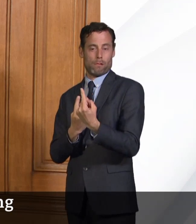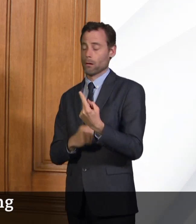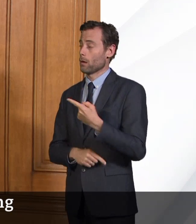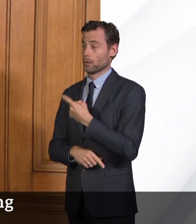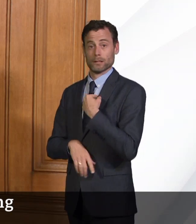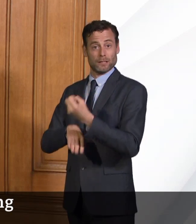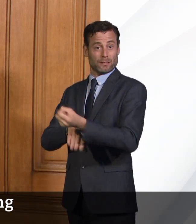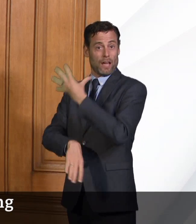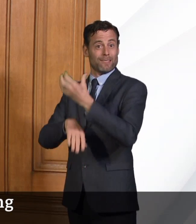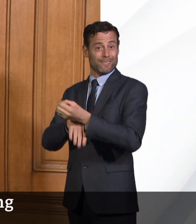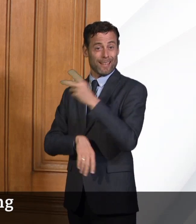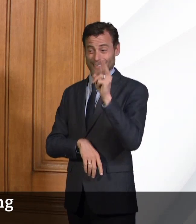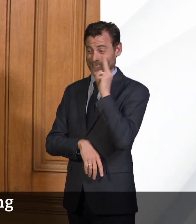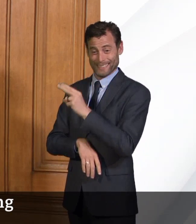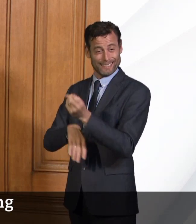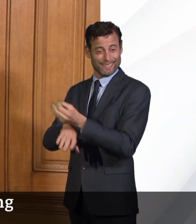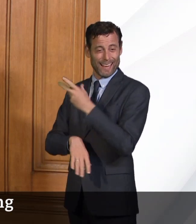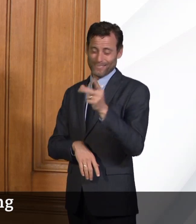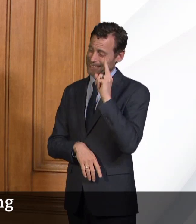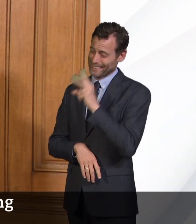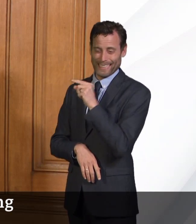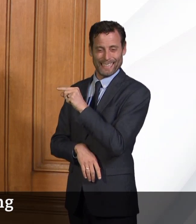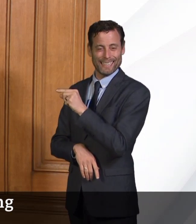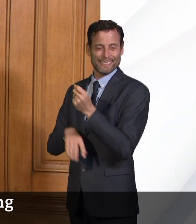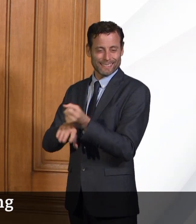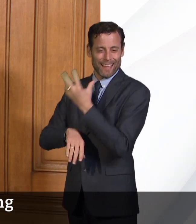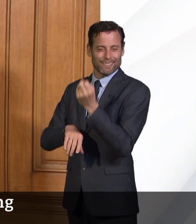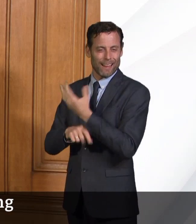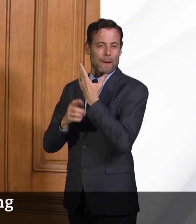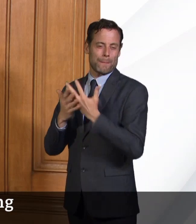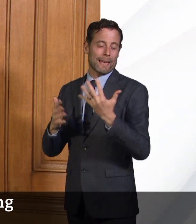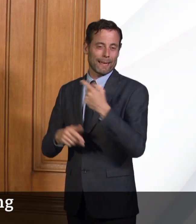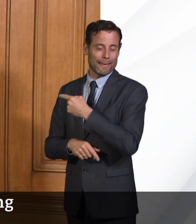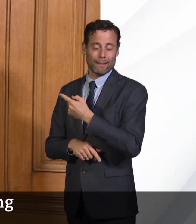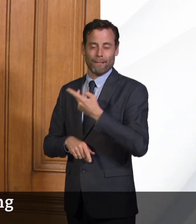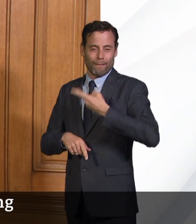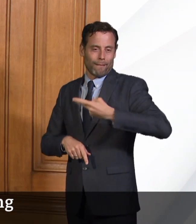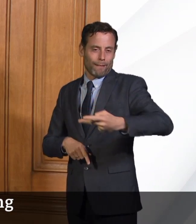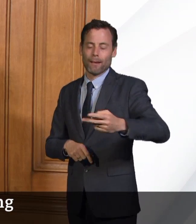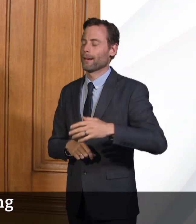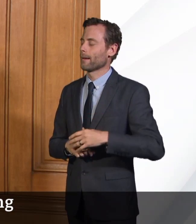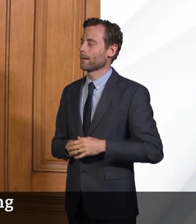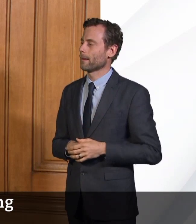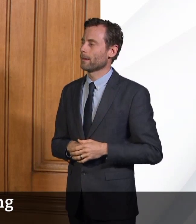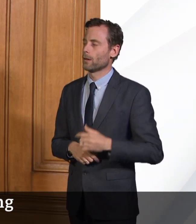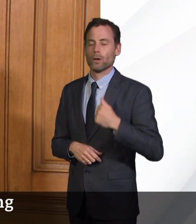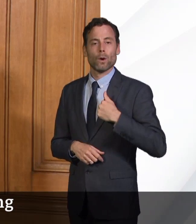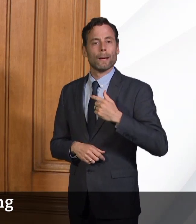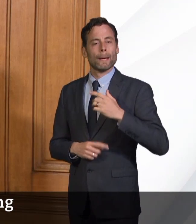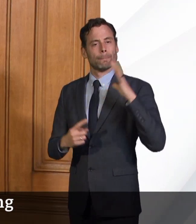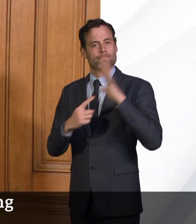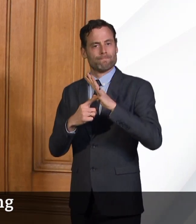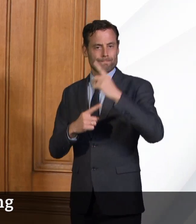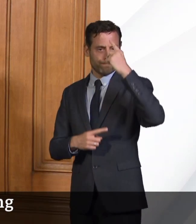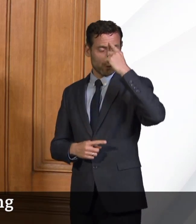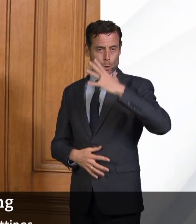I went through them quickly, but you will know what they are. And you've just heard that one of them is to ensure that we don't risk a second peak and we